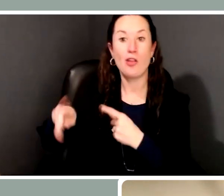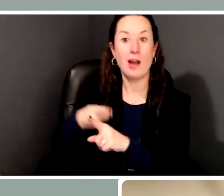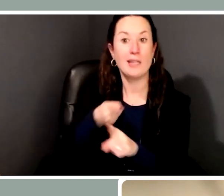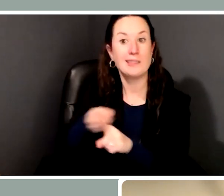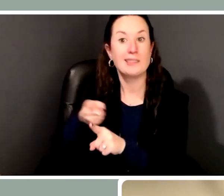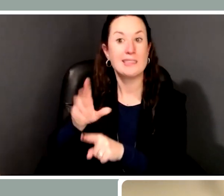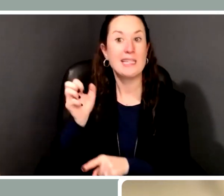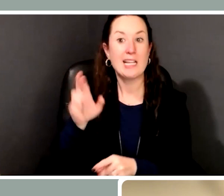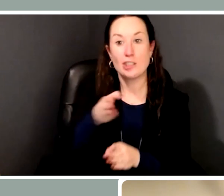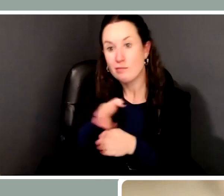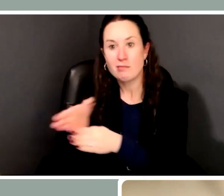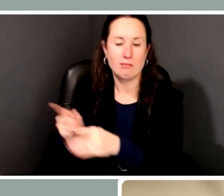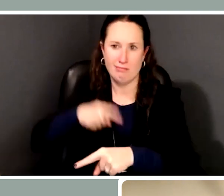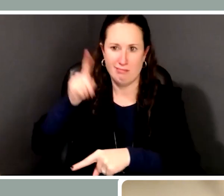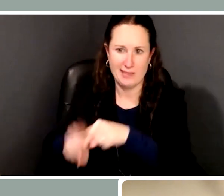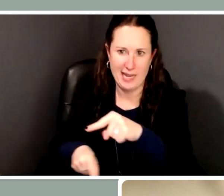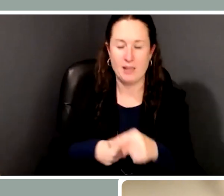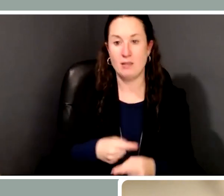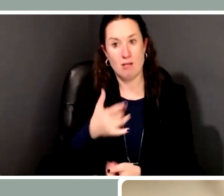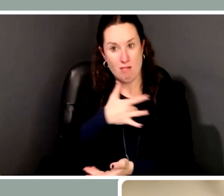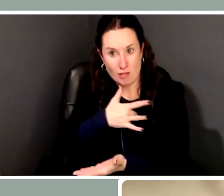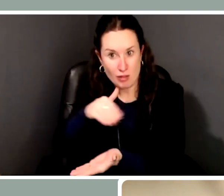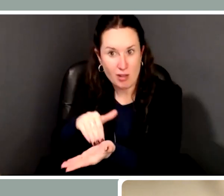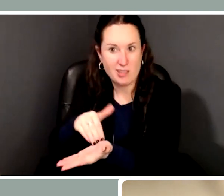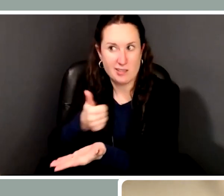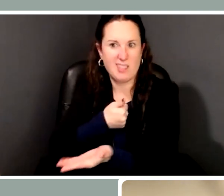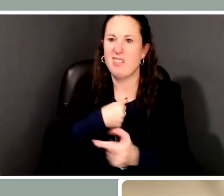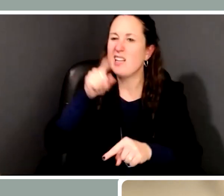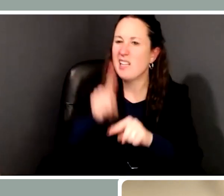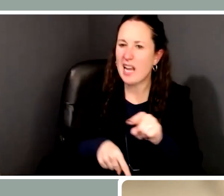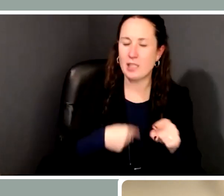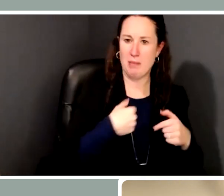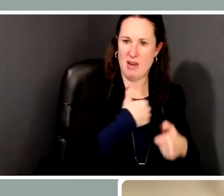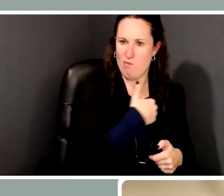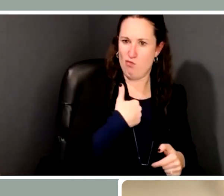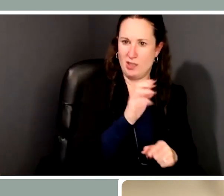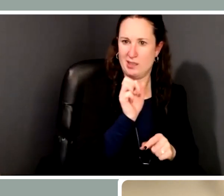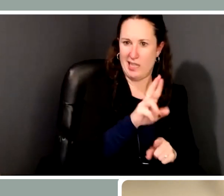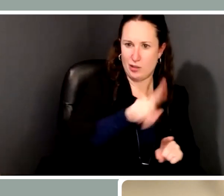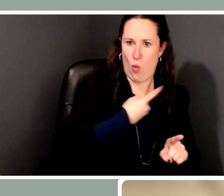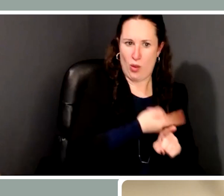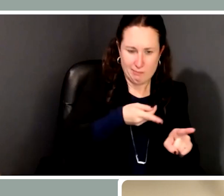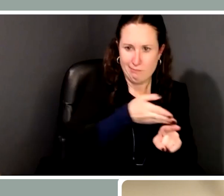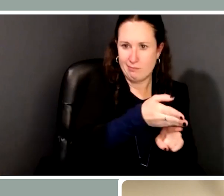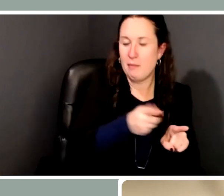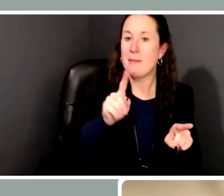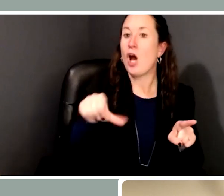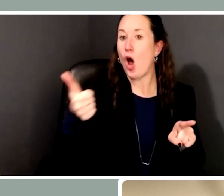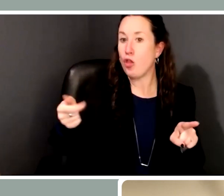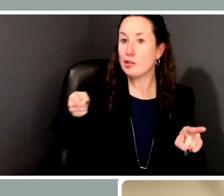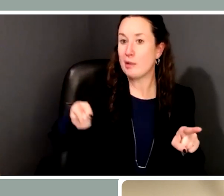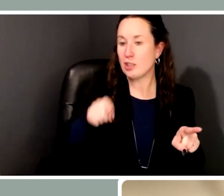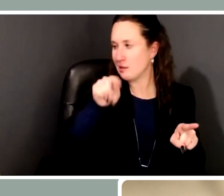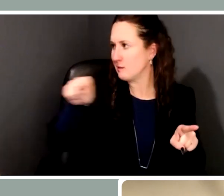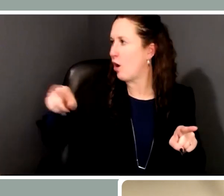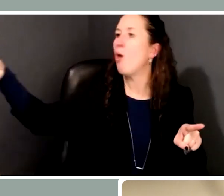let alone think about being a cardiologist. I need to partner with a specialist who really knows how to manage this. And I think it's something that has really disseminated